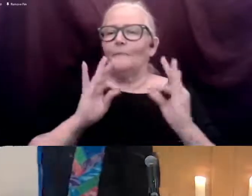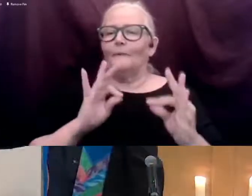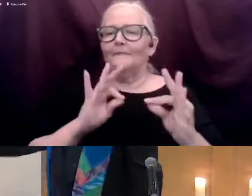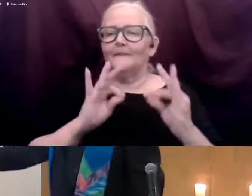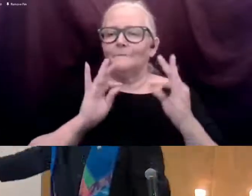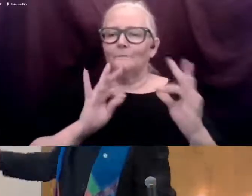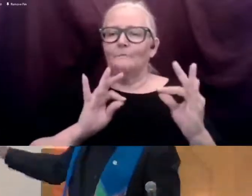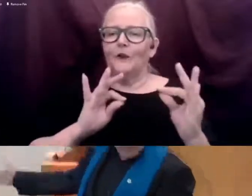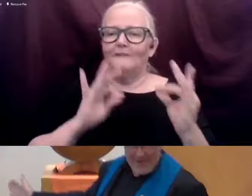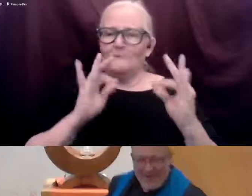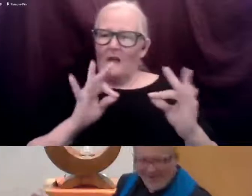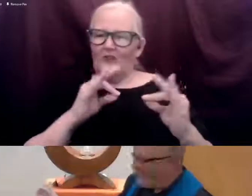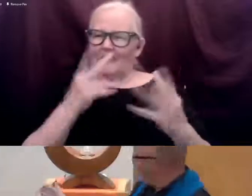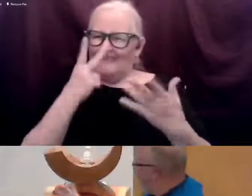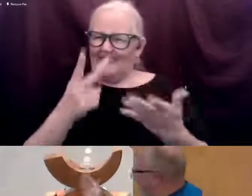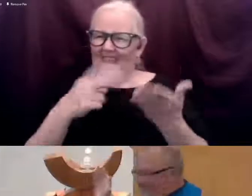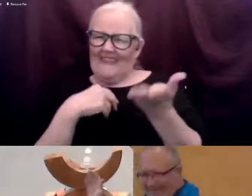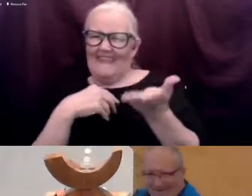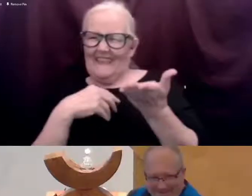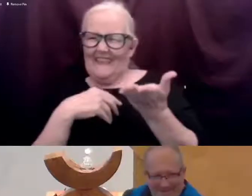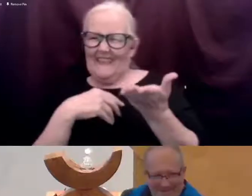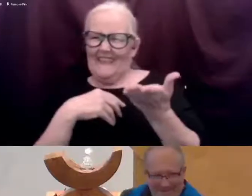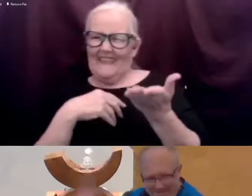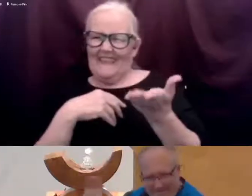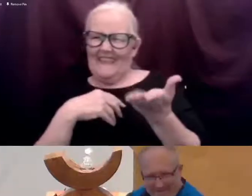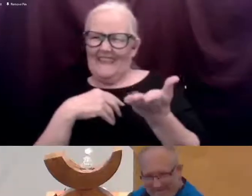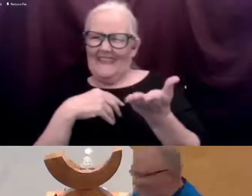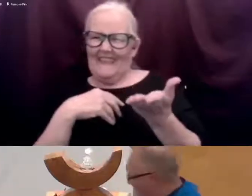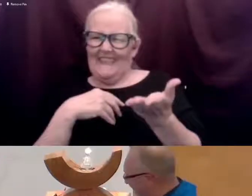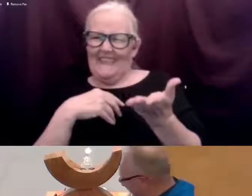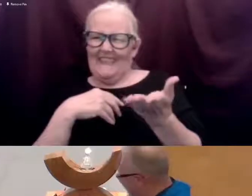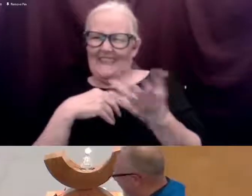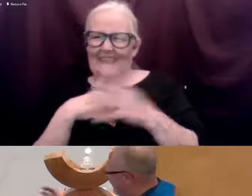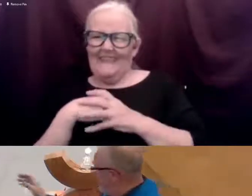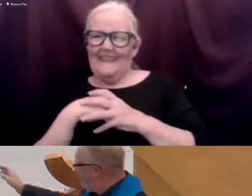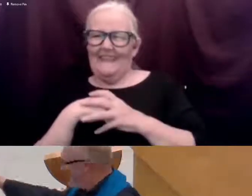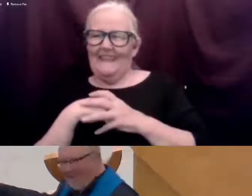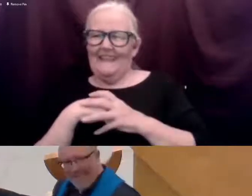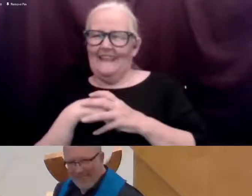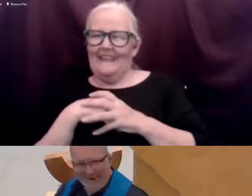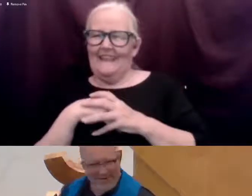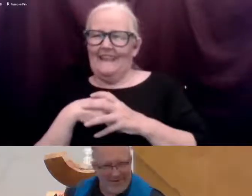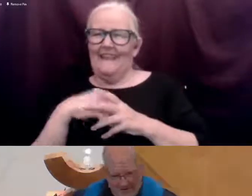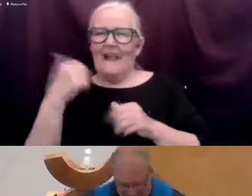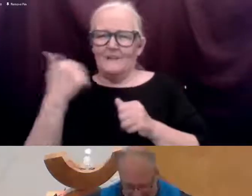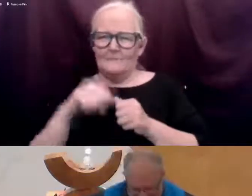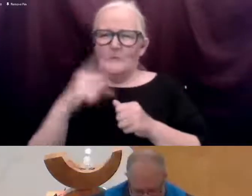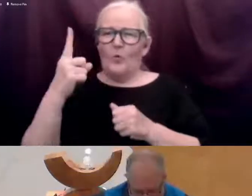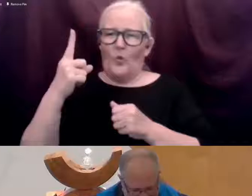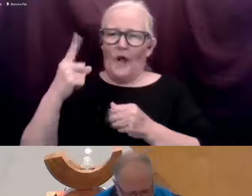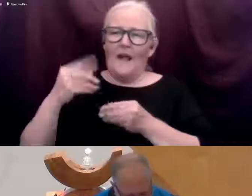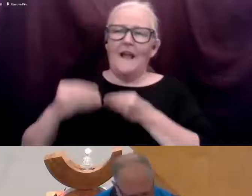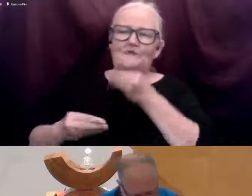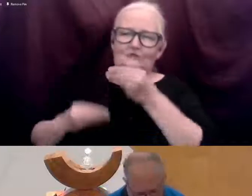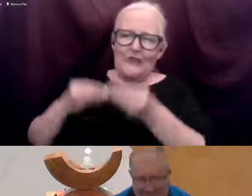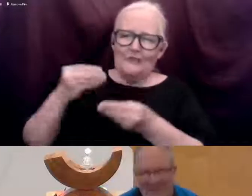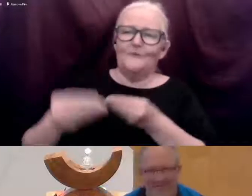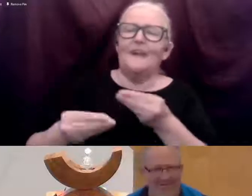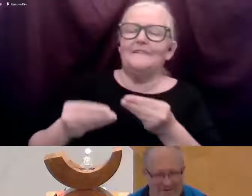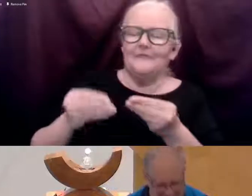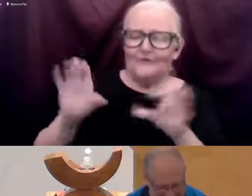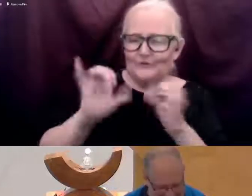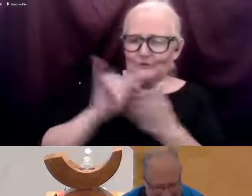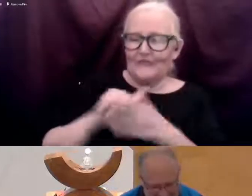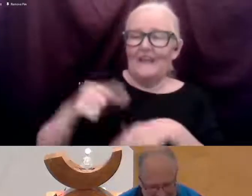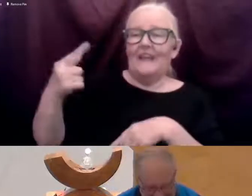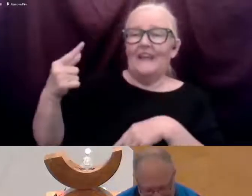this guy right here is always equipped. There was a generation that did this. And my generation, the Gen X, really cut that off. We stopped doing